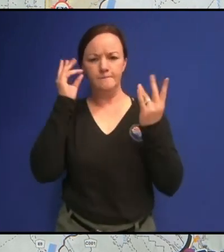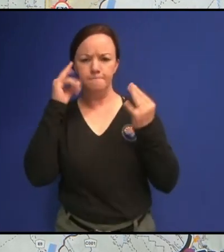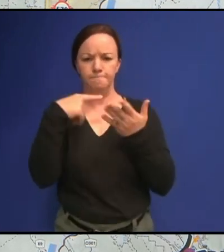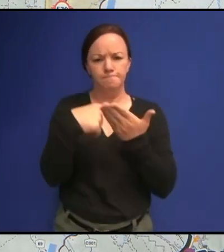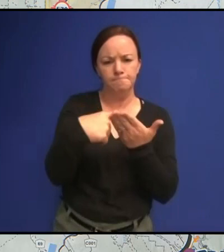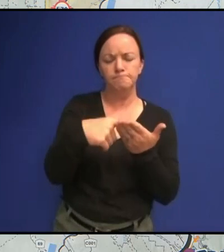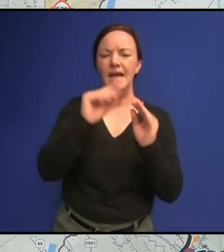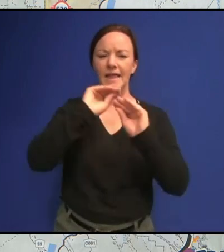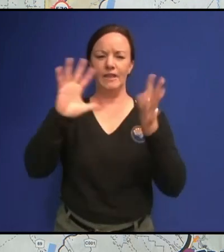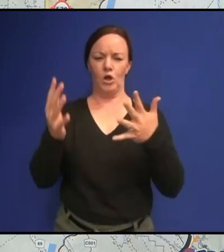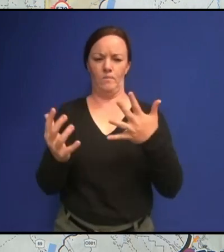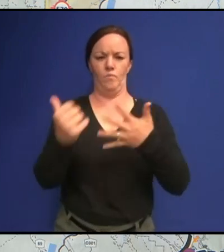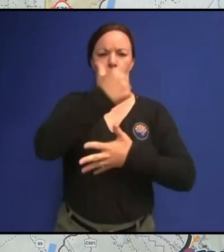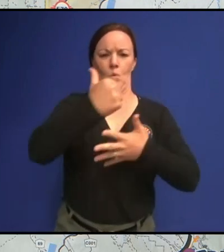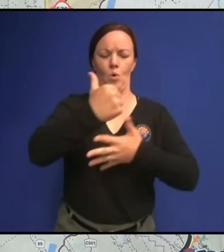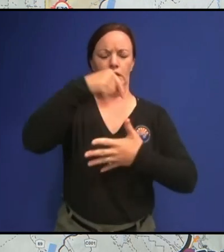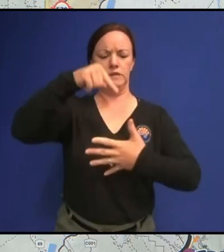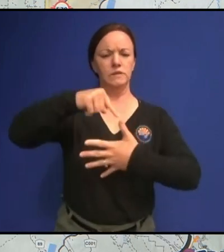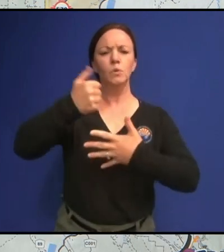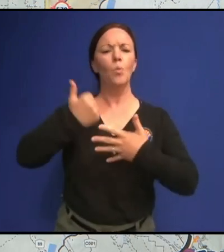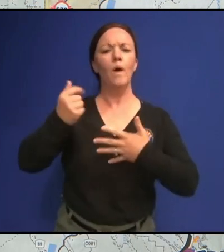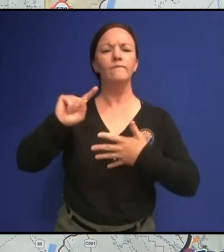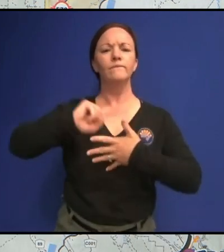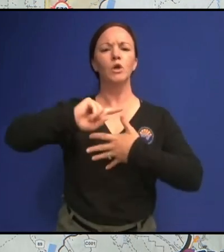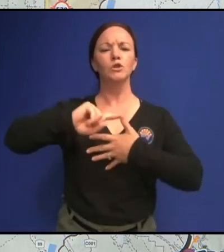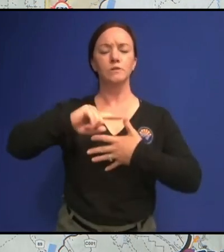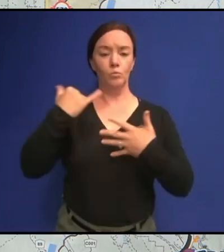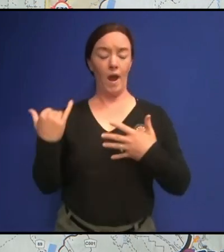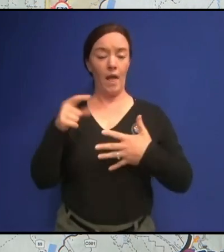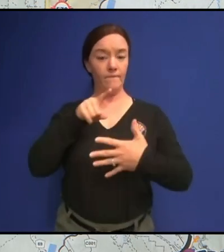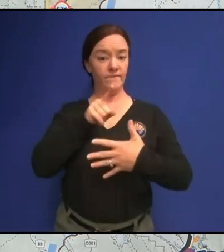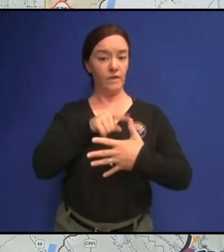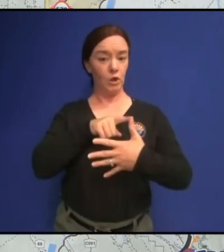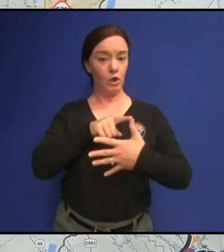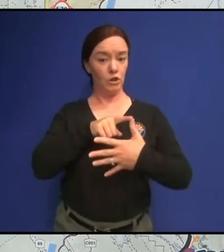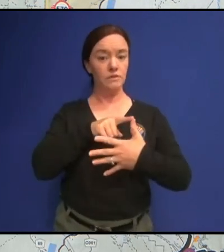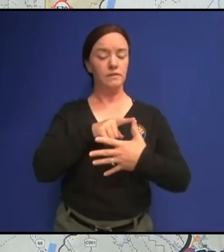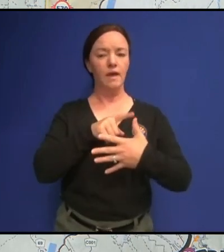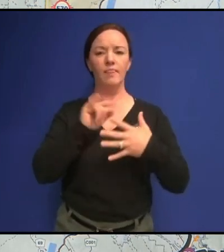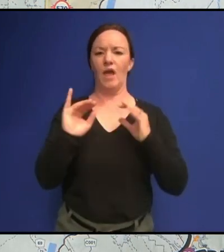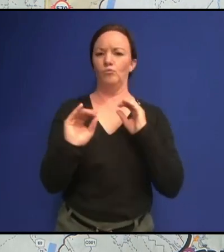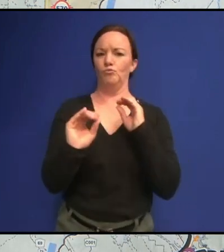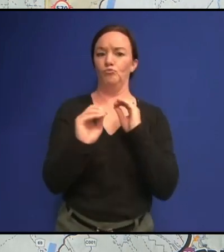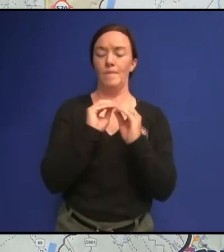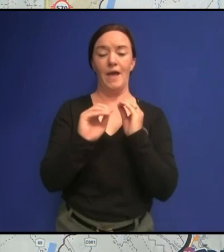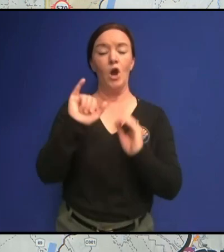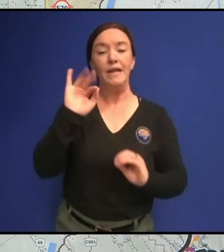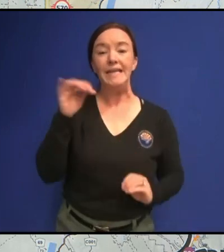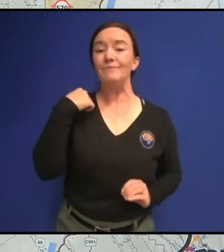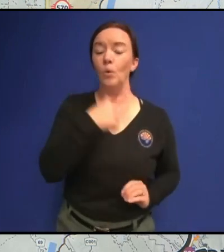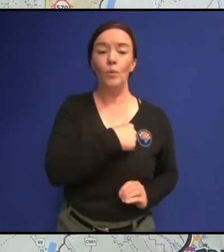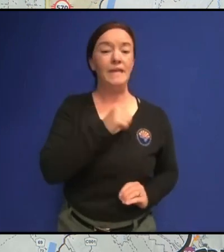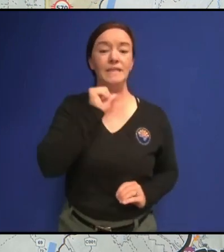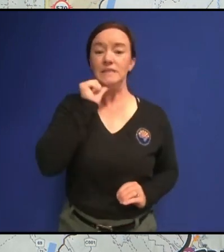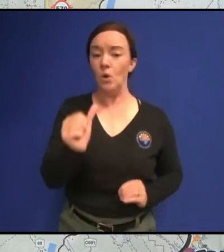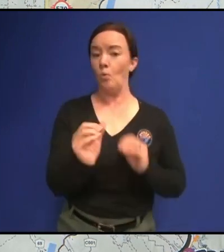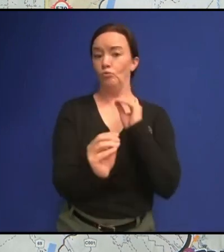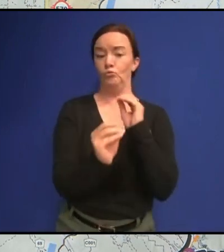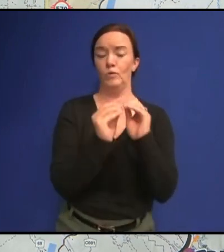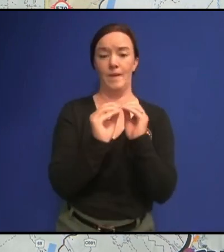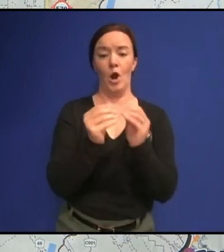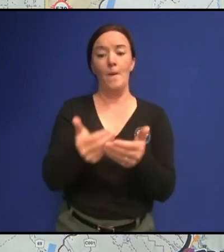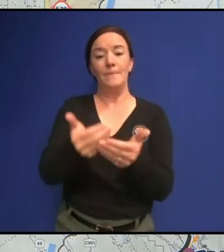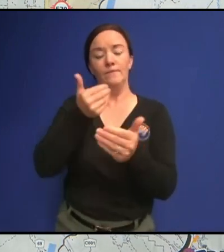first. And right now, what we need to do first is that stuff that if we don't get it done before the